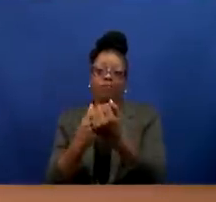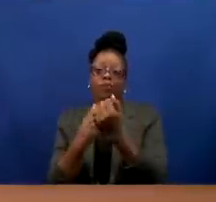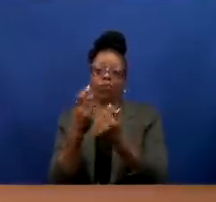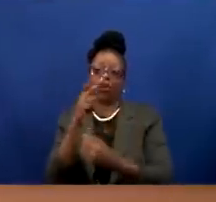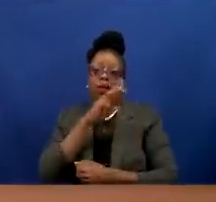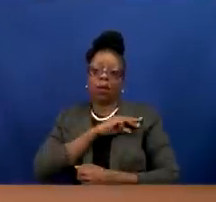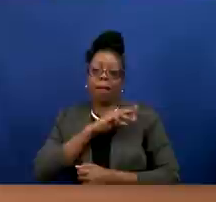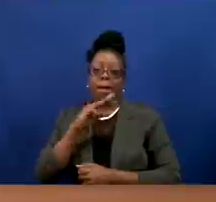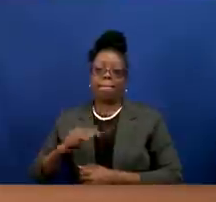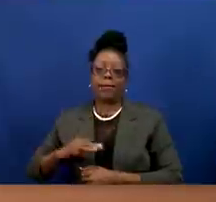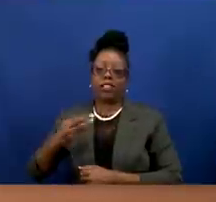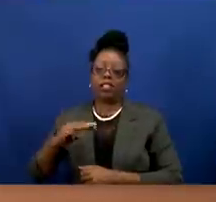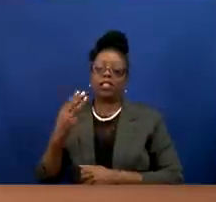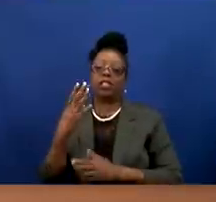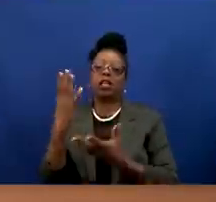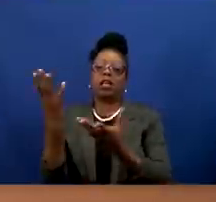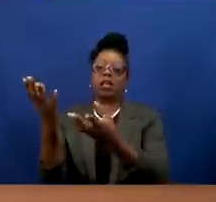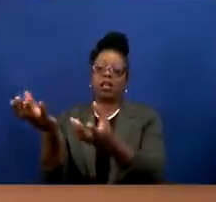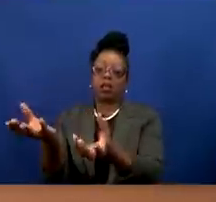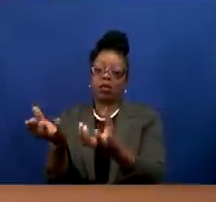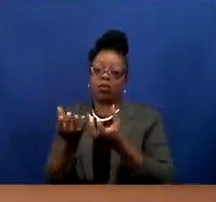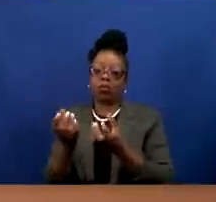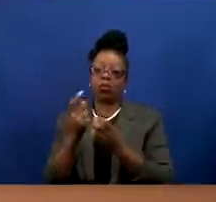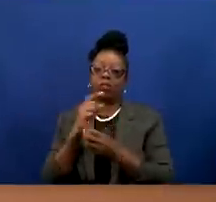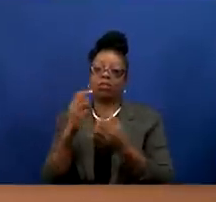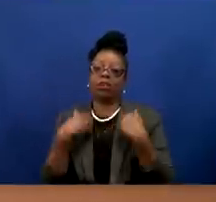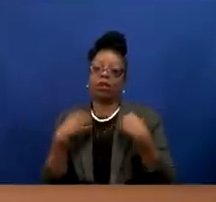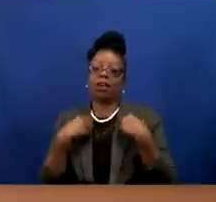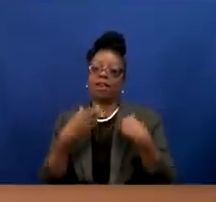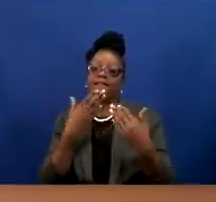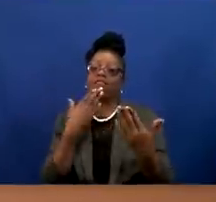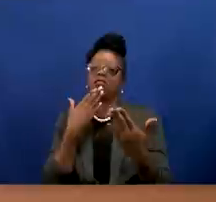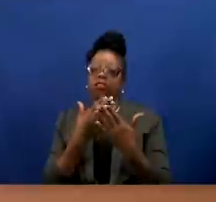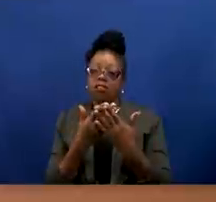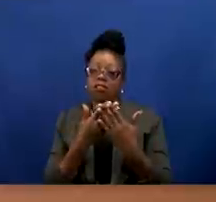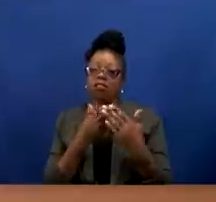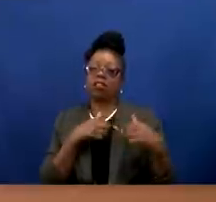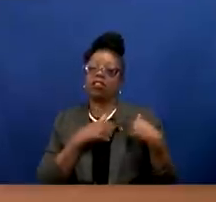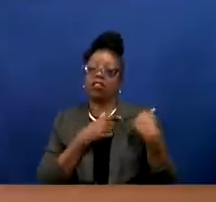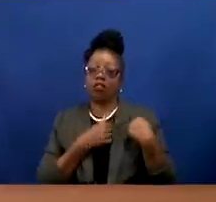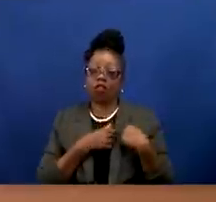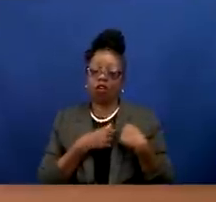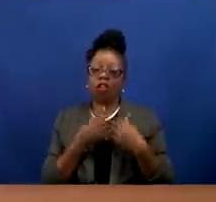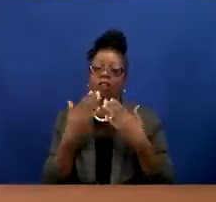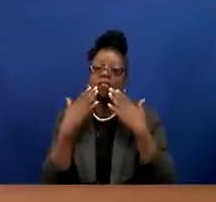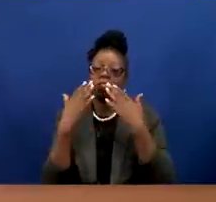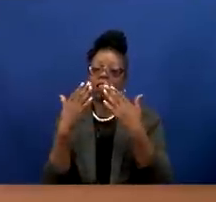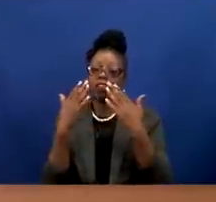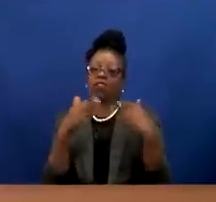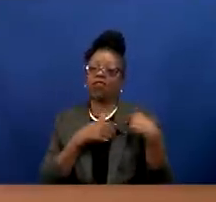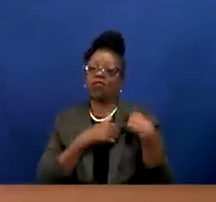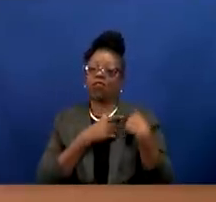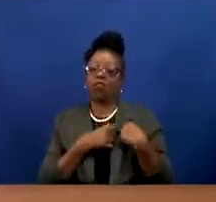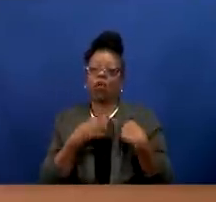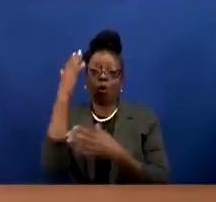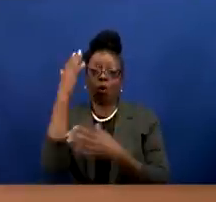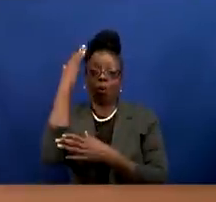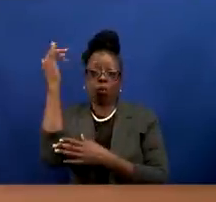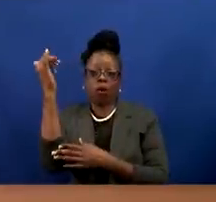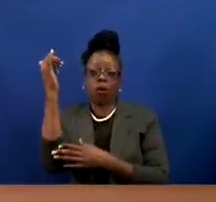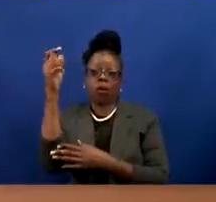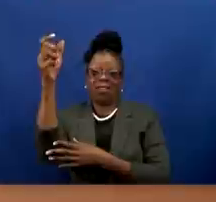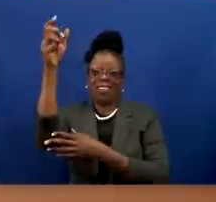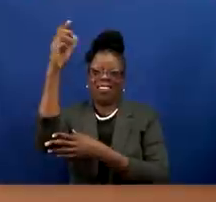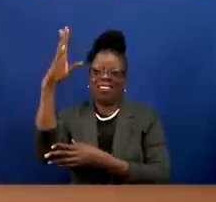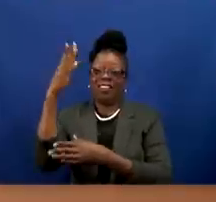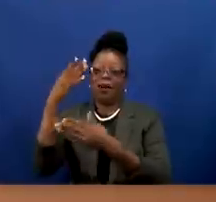cheerful hearts and grateful hearts because God has been so generous to us, so good to us, and we want to obey his word